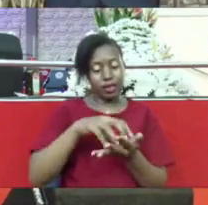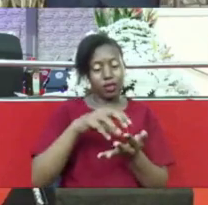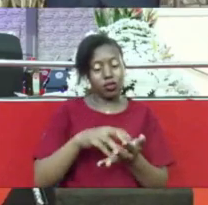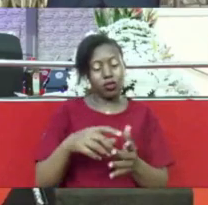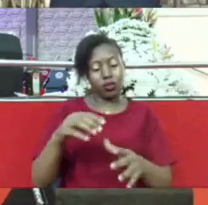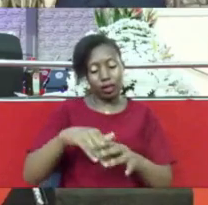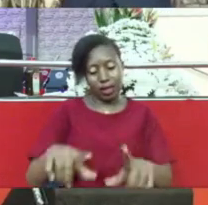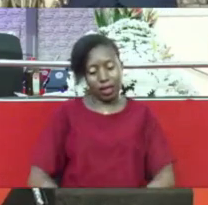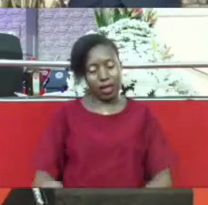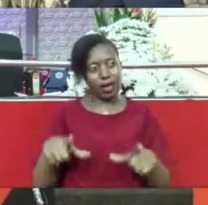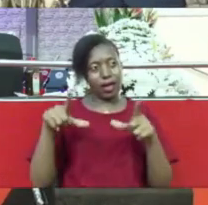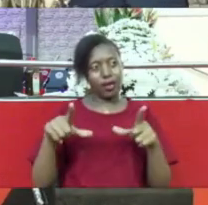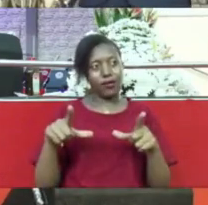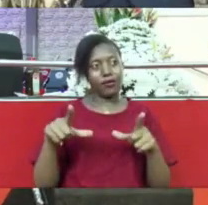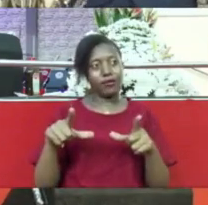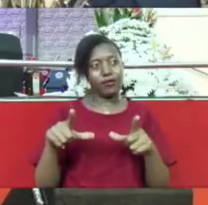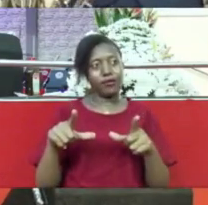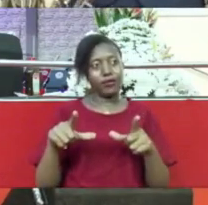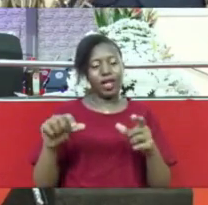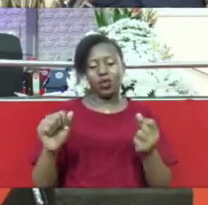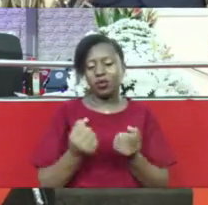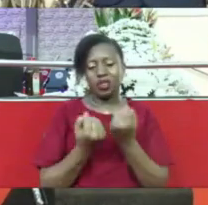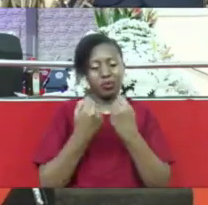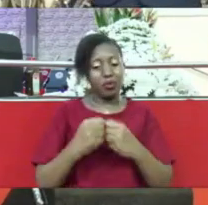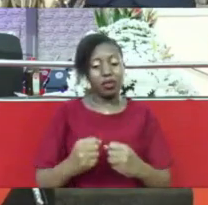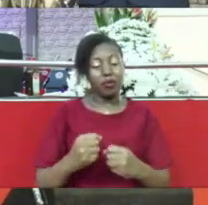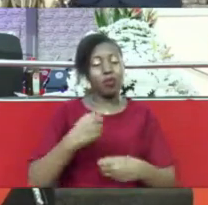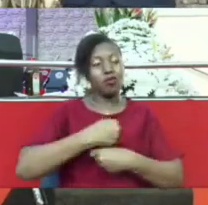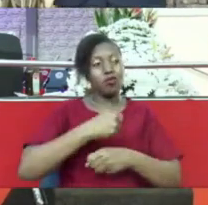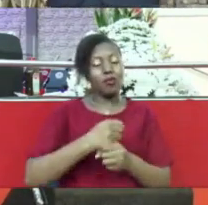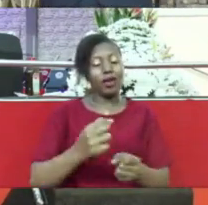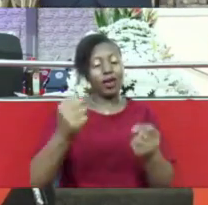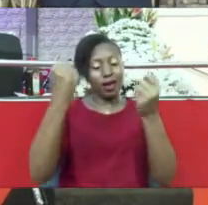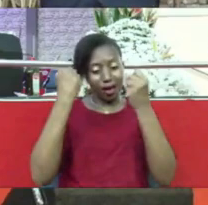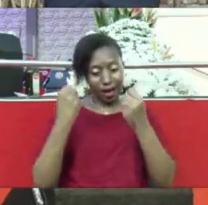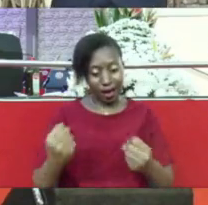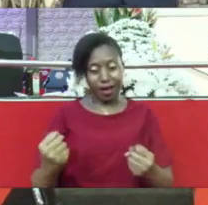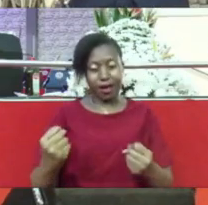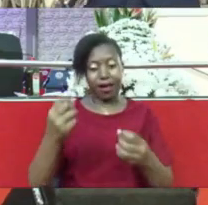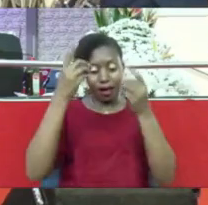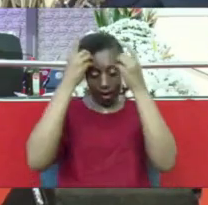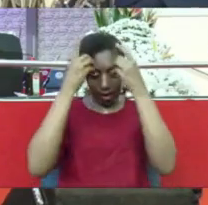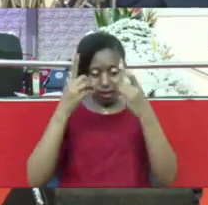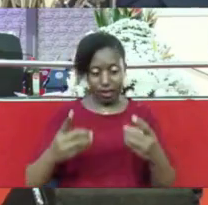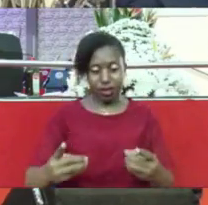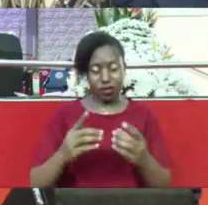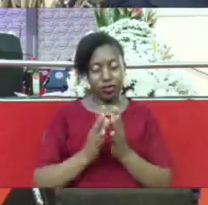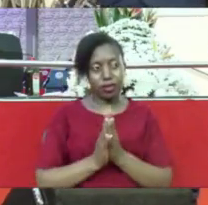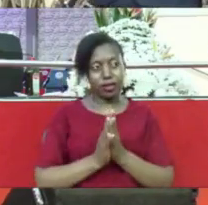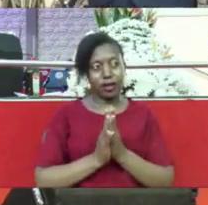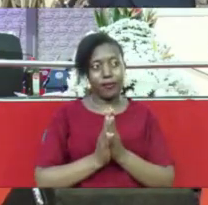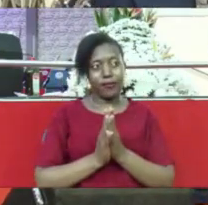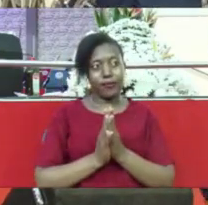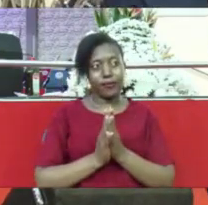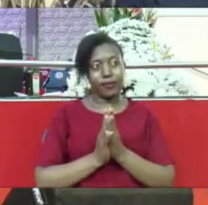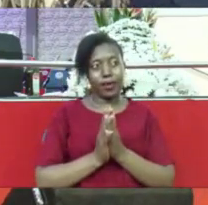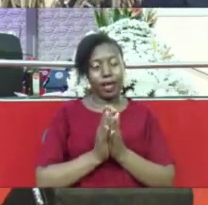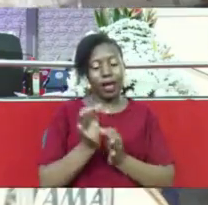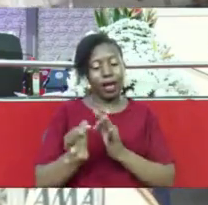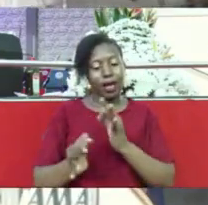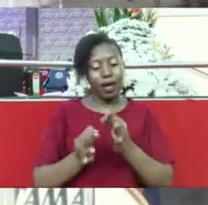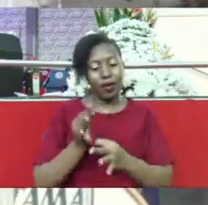be able to make firm decisions. Hangefanya maamuzi ya kusimamisha. If you are faced